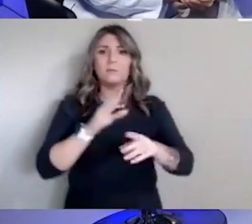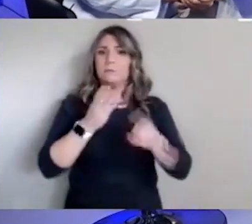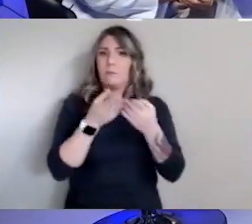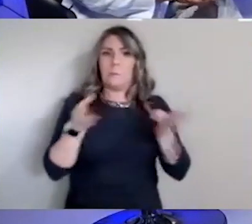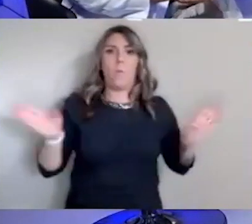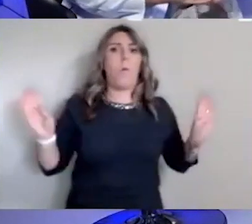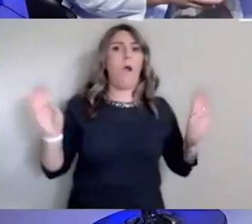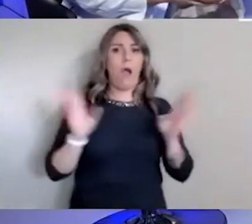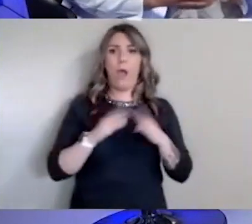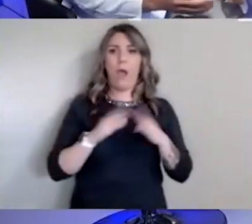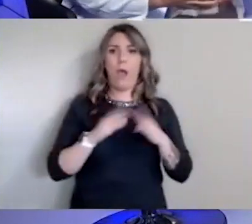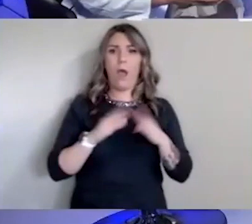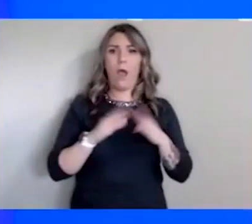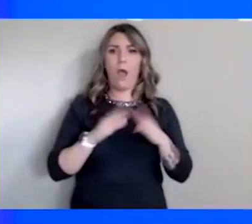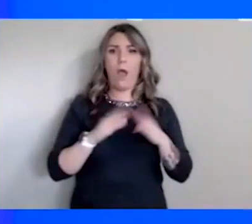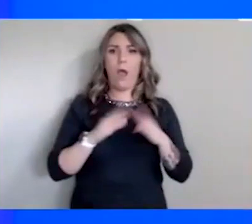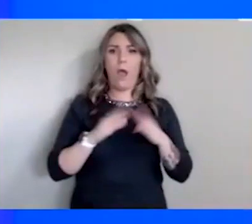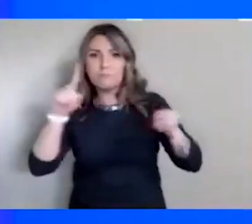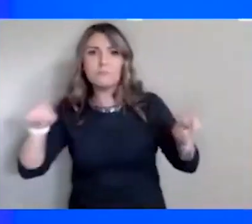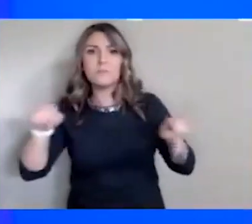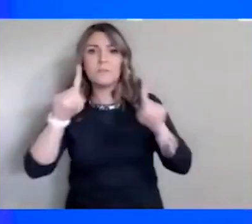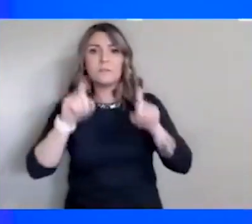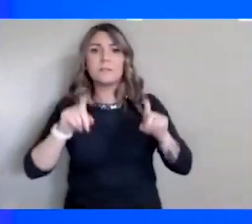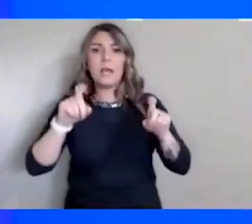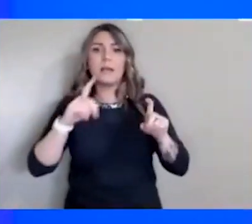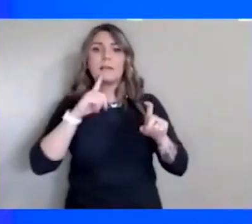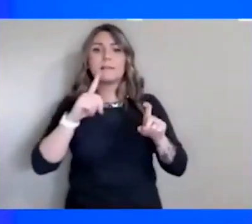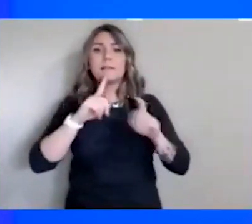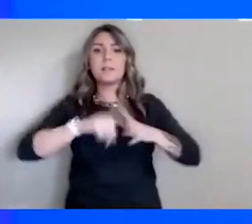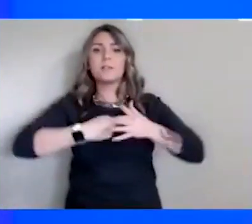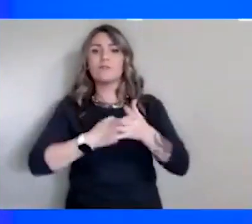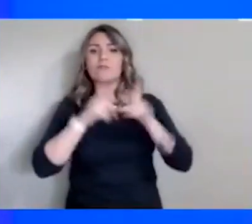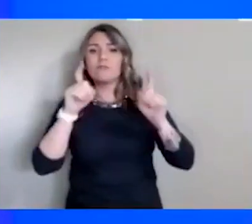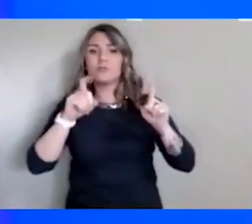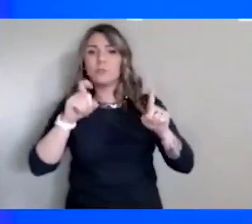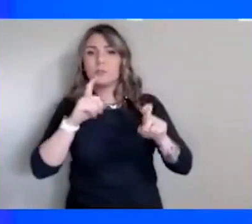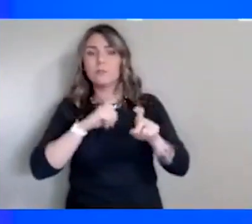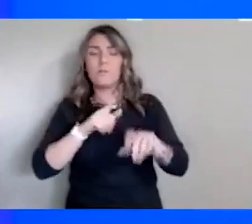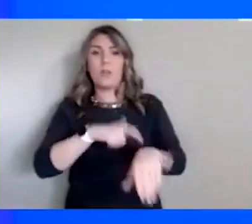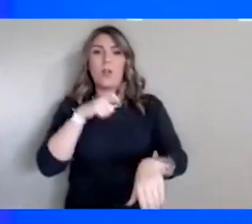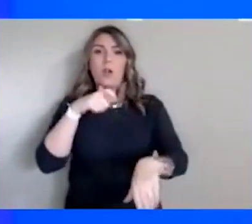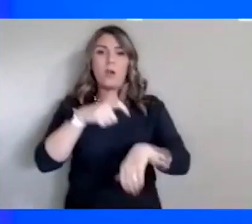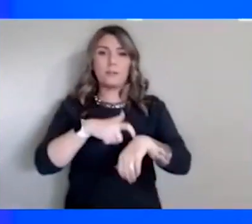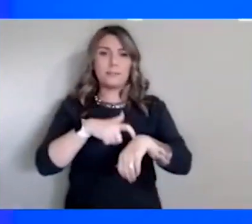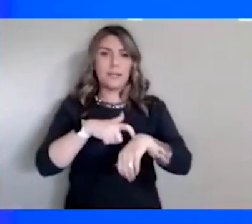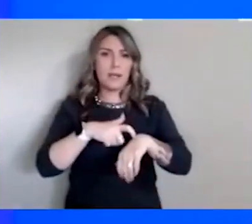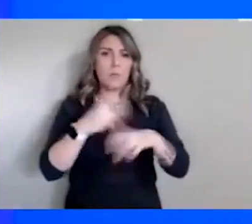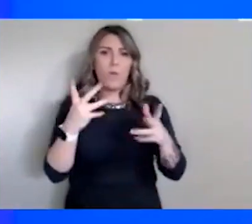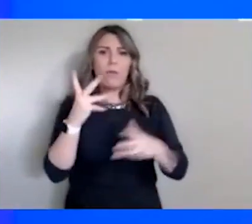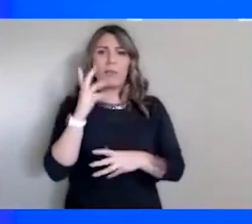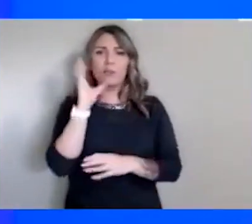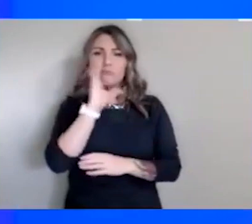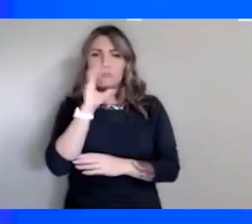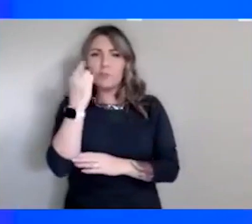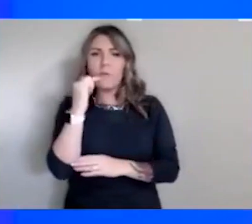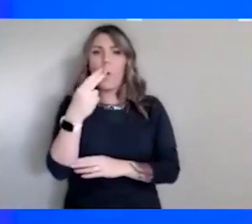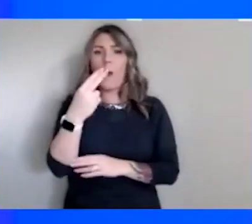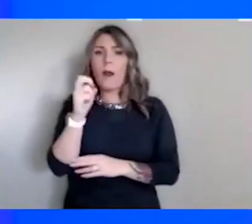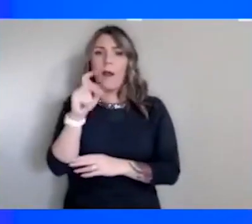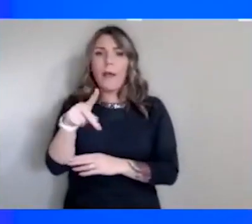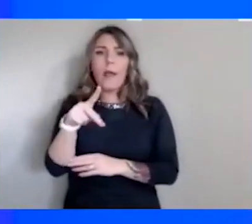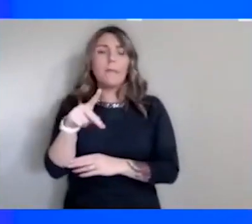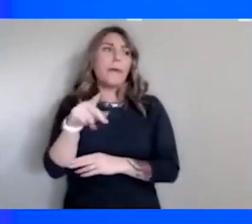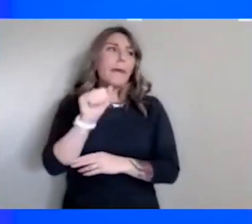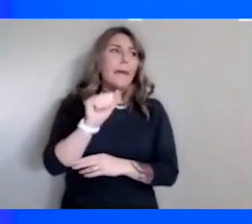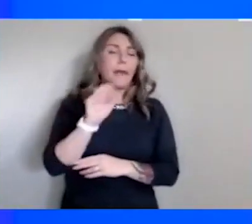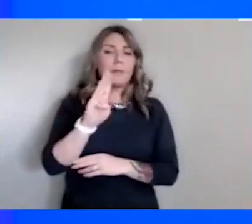mean, do. so, initial tests that have been around for a long time that they look for is hepatitis A, B, C, HIV, things like